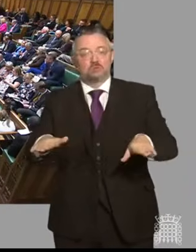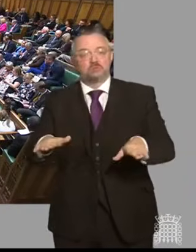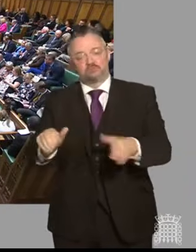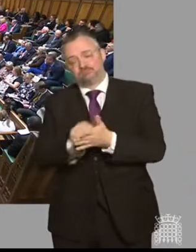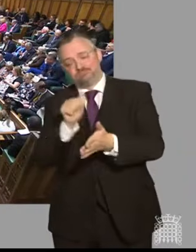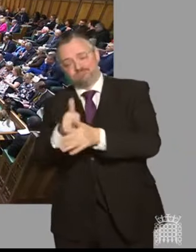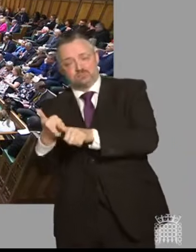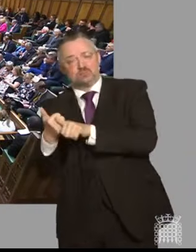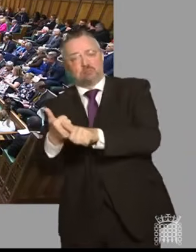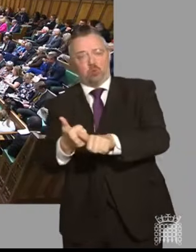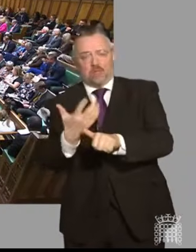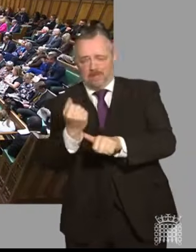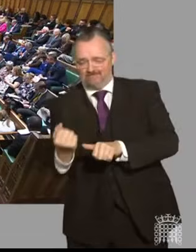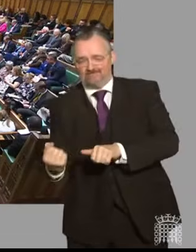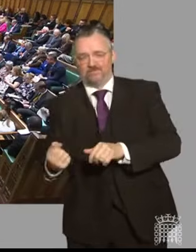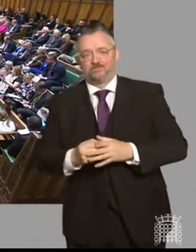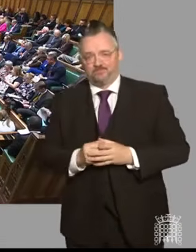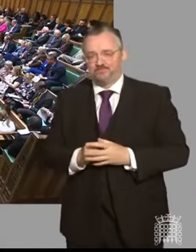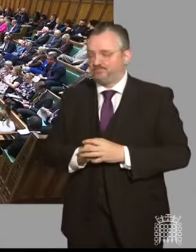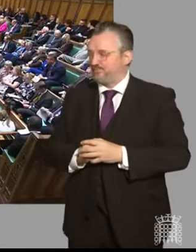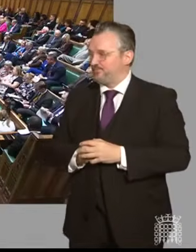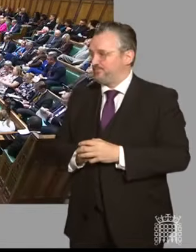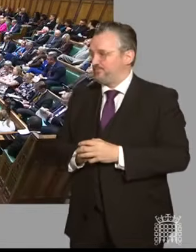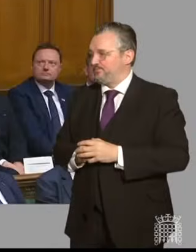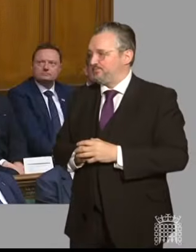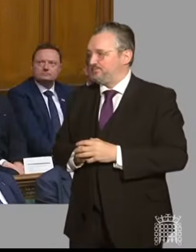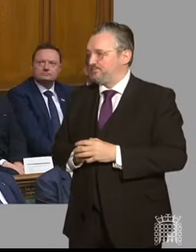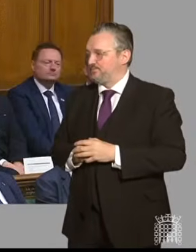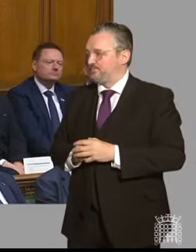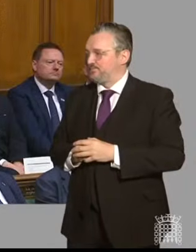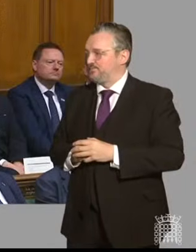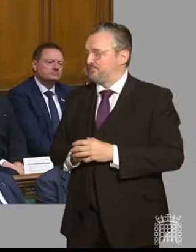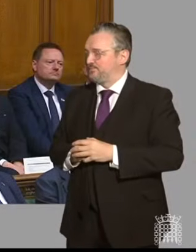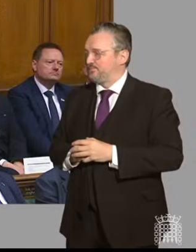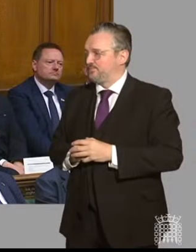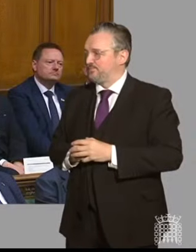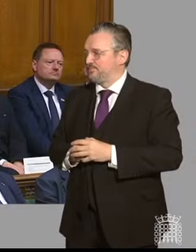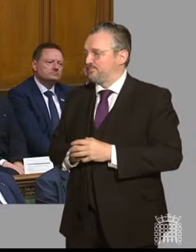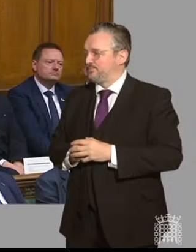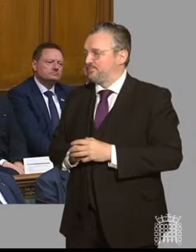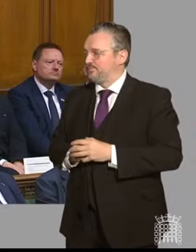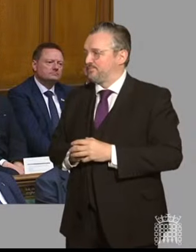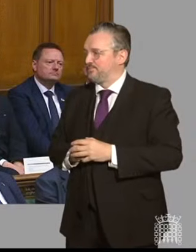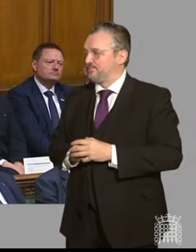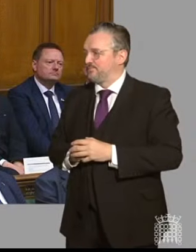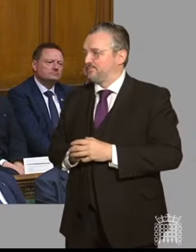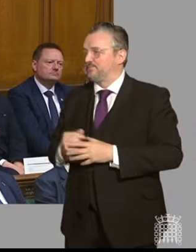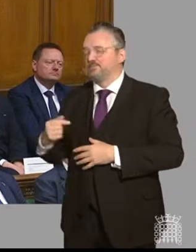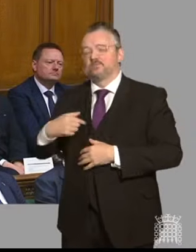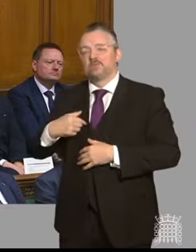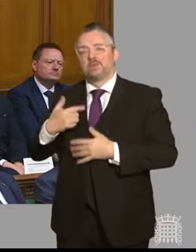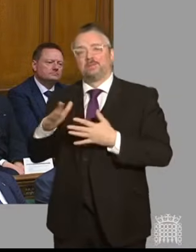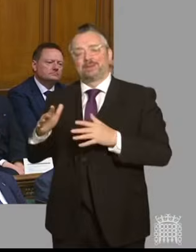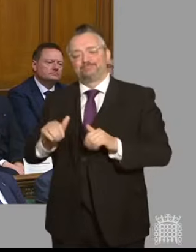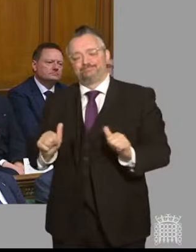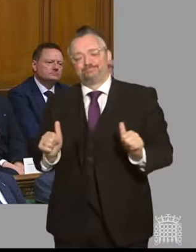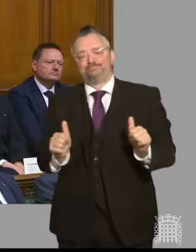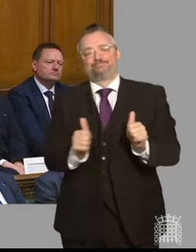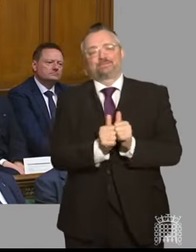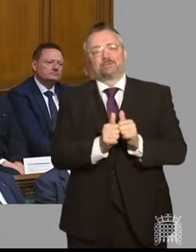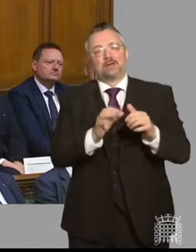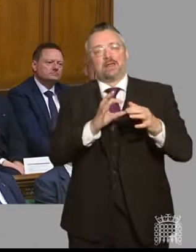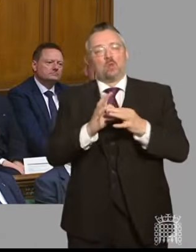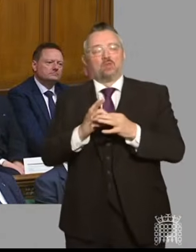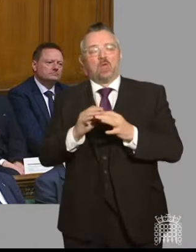we've legislated to give the public ID verification options on social media. Tech companies know the safety value